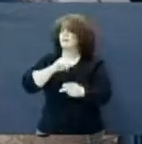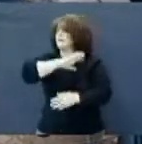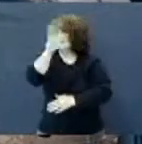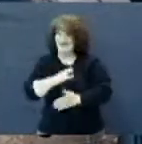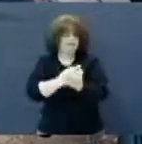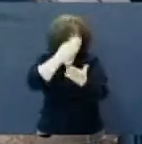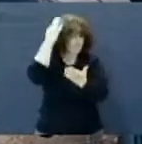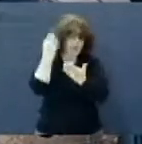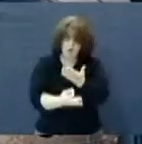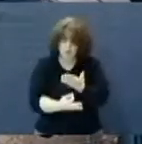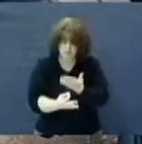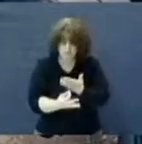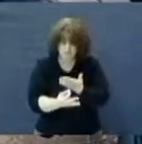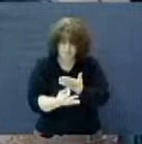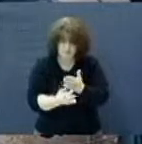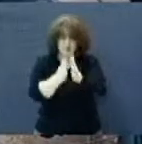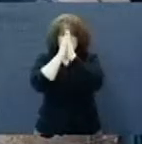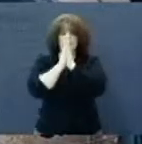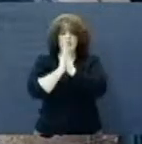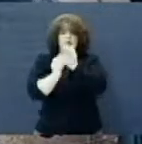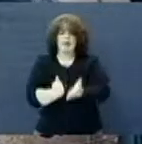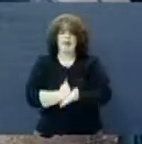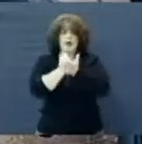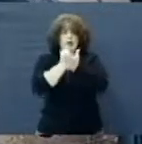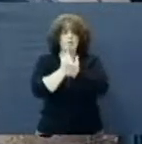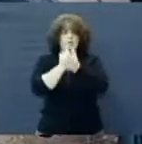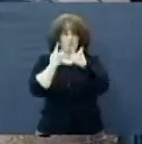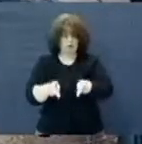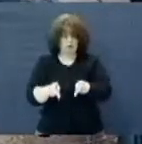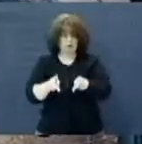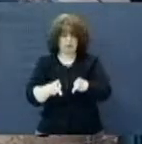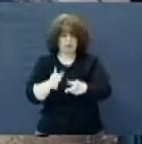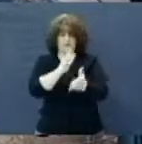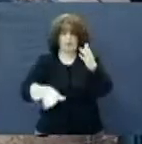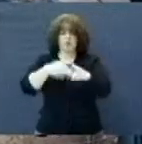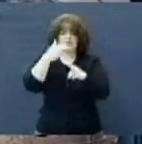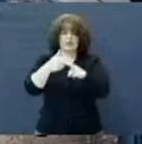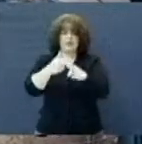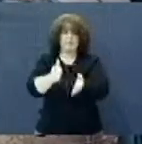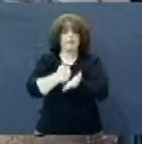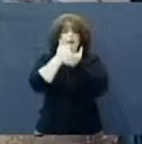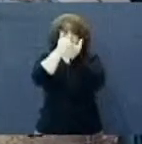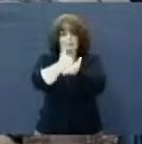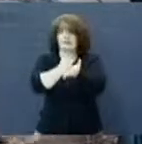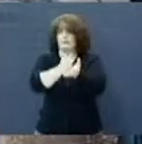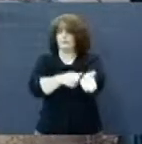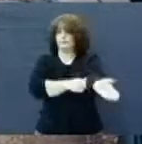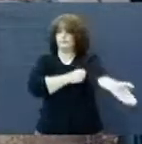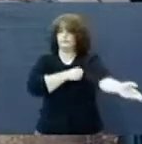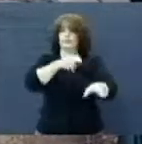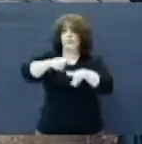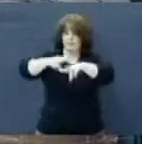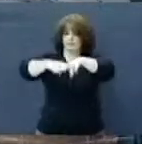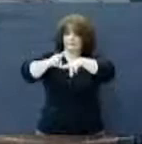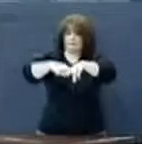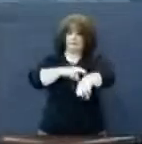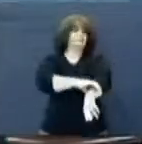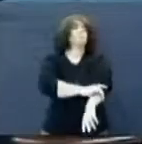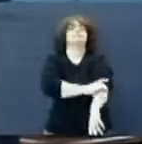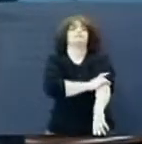fails. And I pray this morning you'll help somebody in it. In Jesus' name, for his sake, amen. You may be seated.